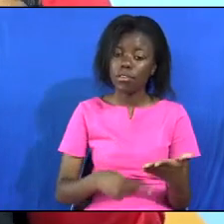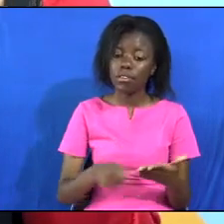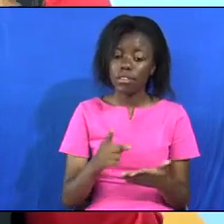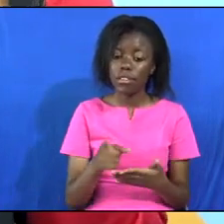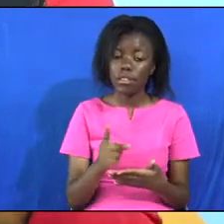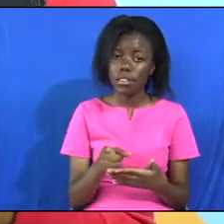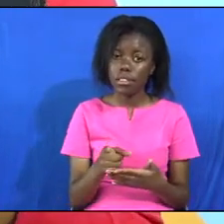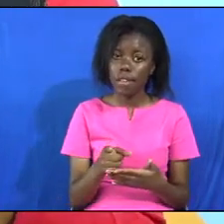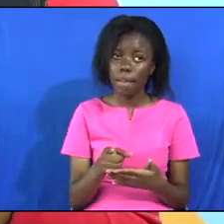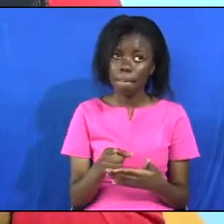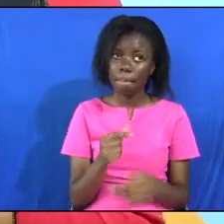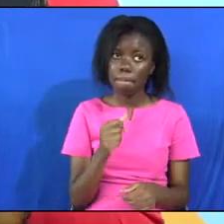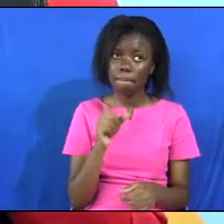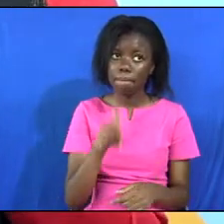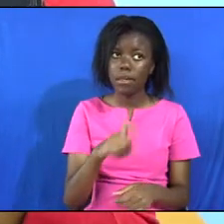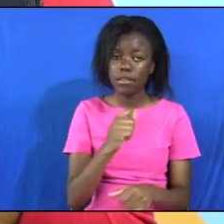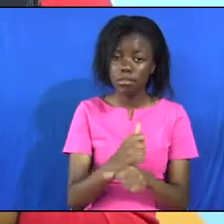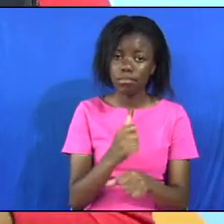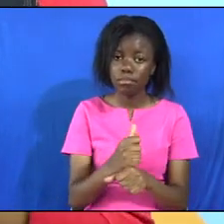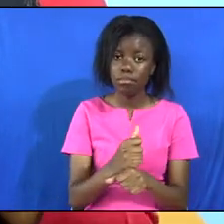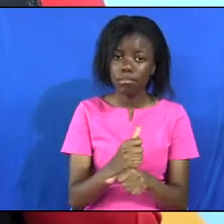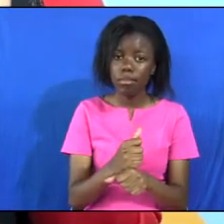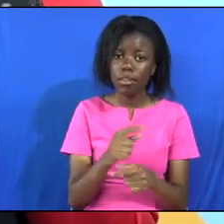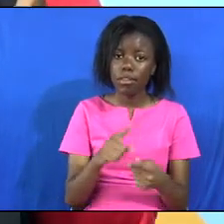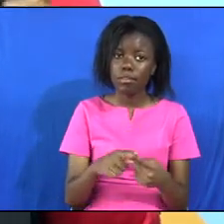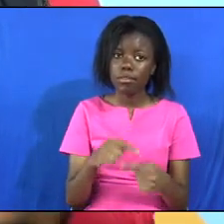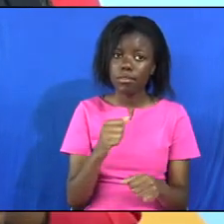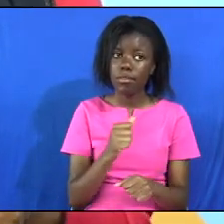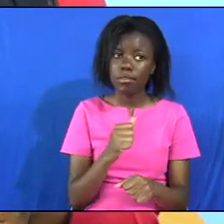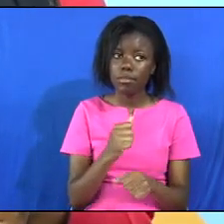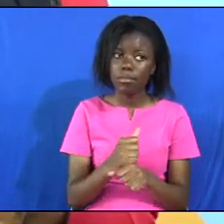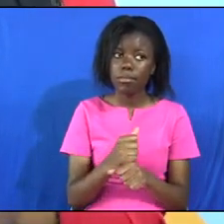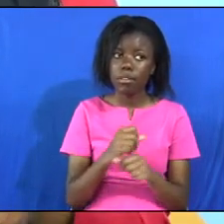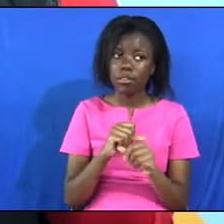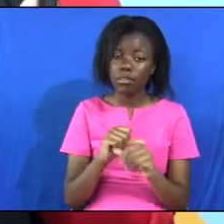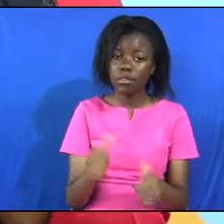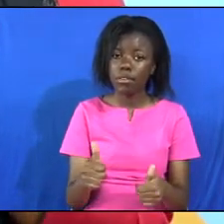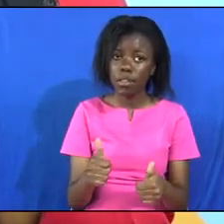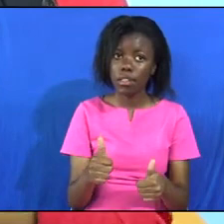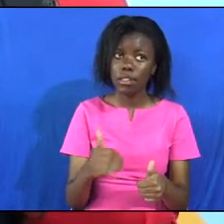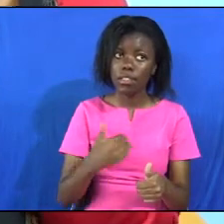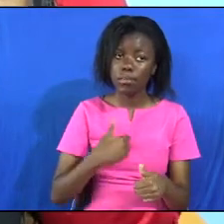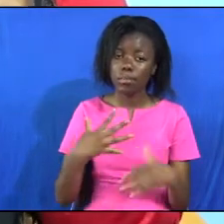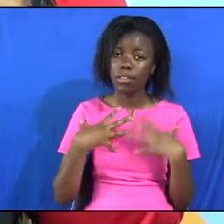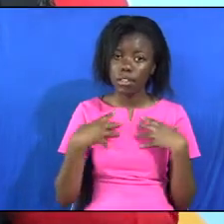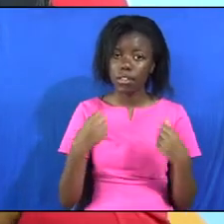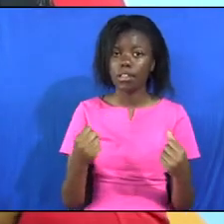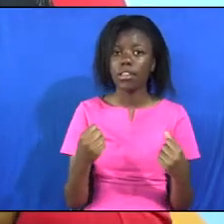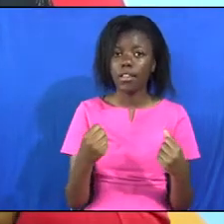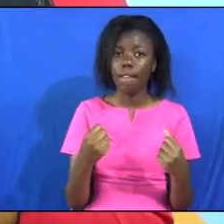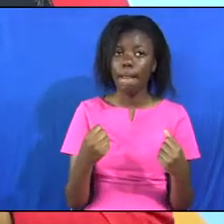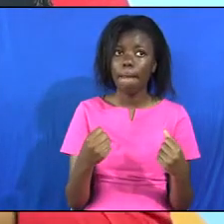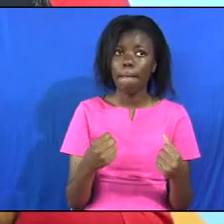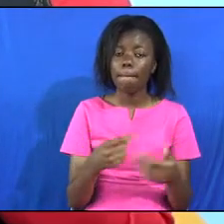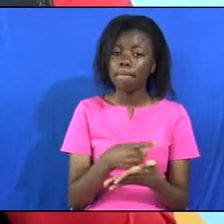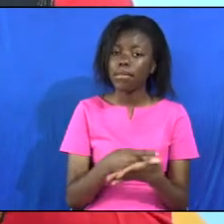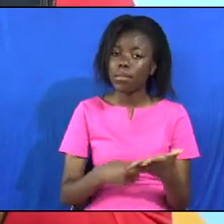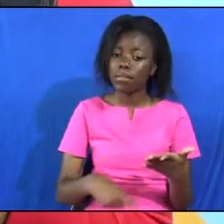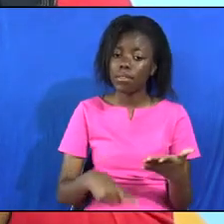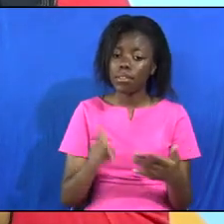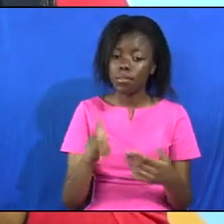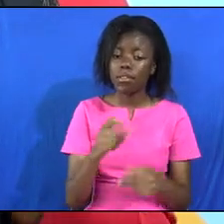What is it I must do to ensure that I stay healthy? What is it I must do